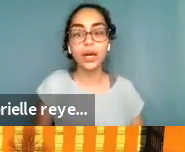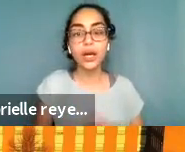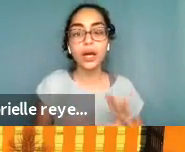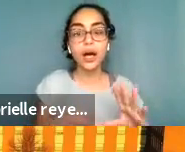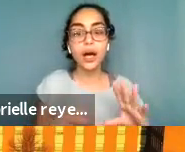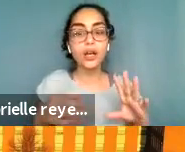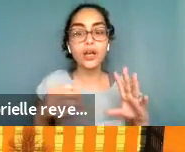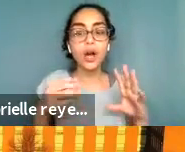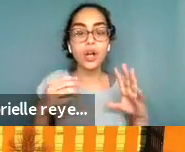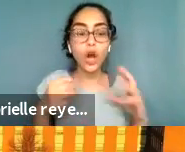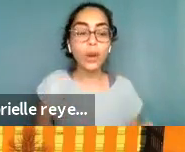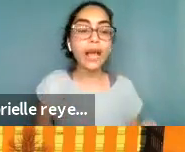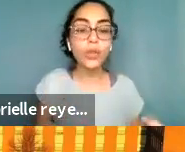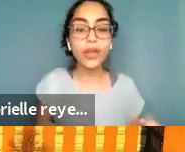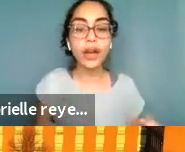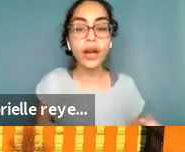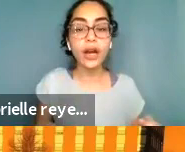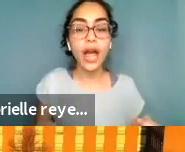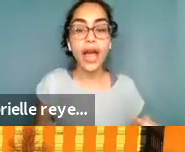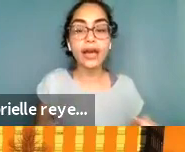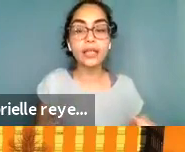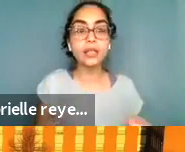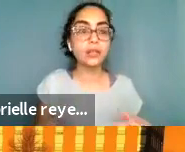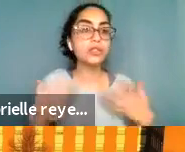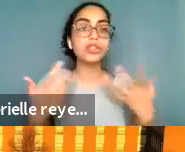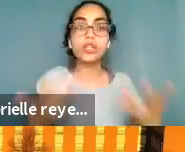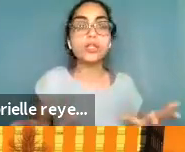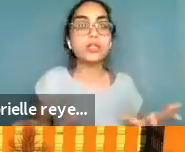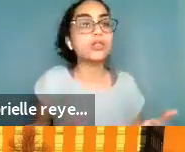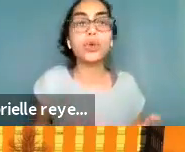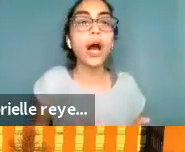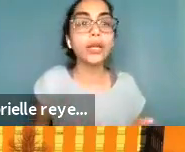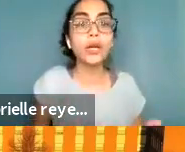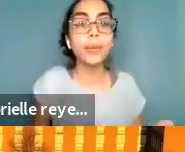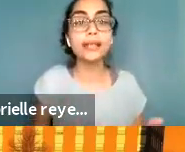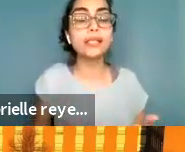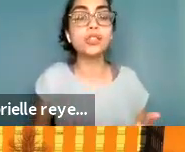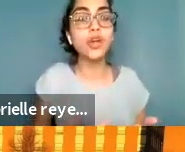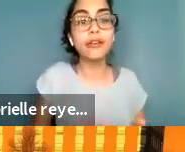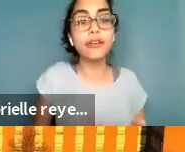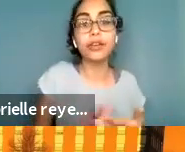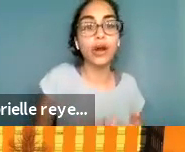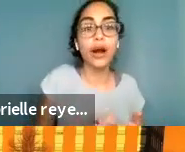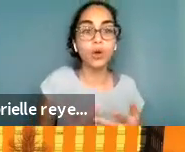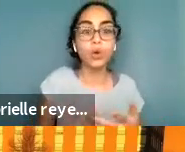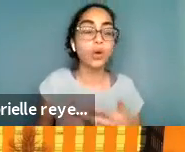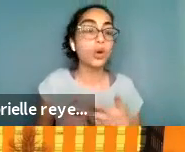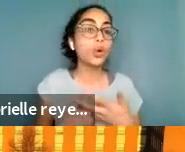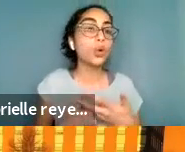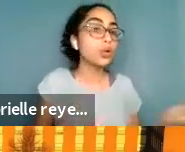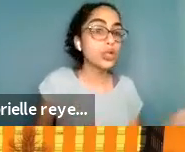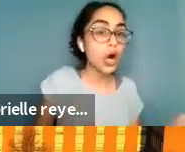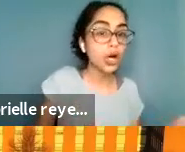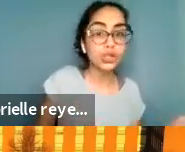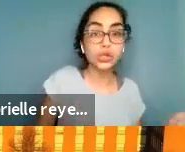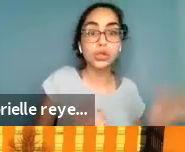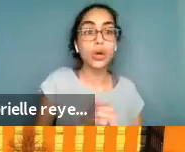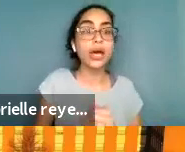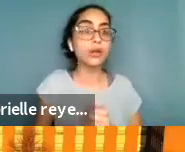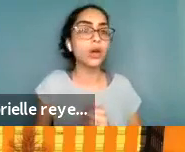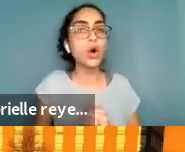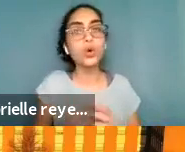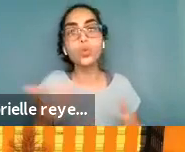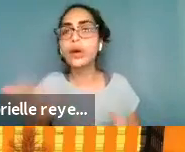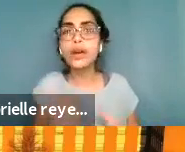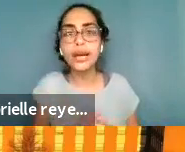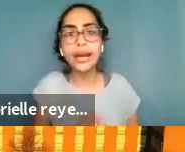know, going out there and just trying your best to try to figure out who to talk to